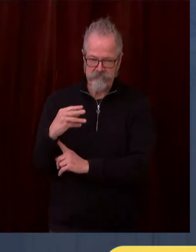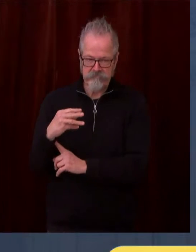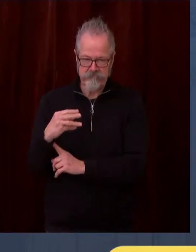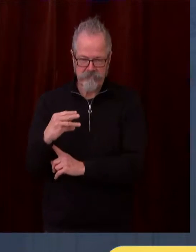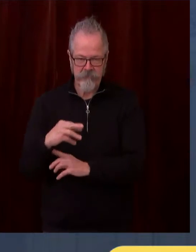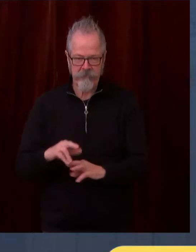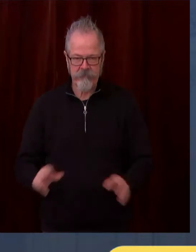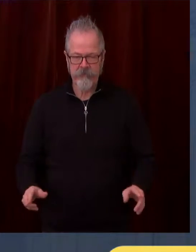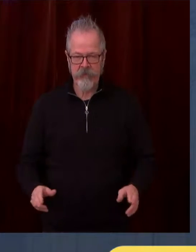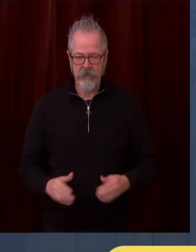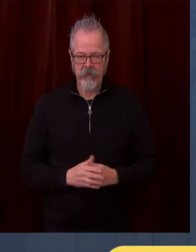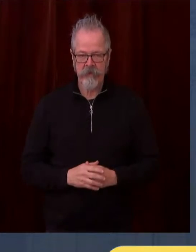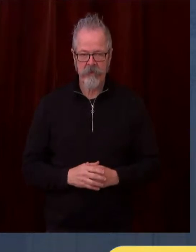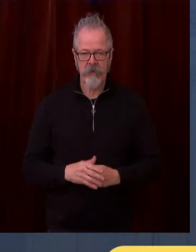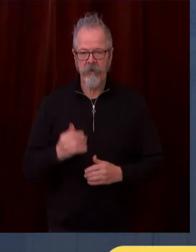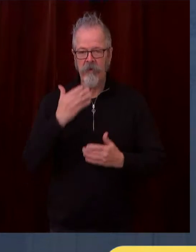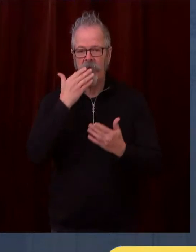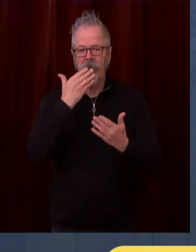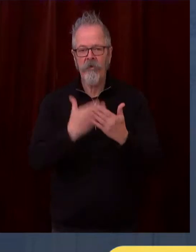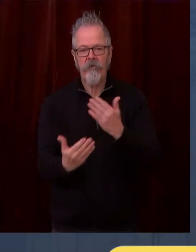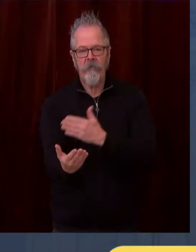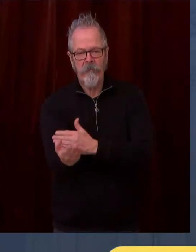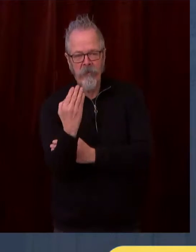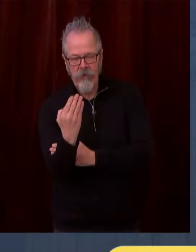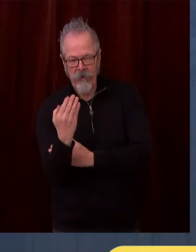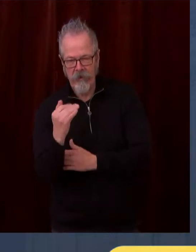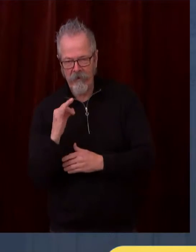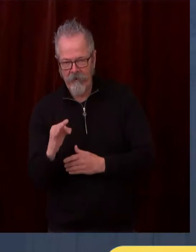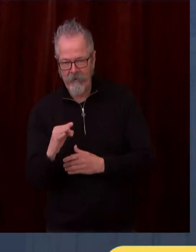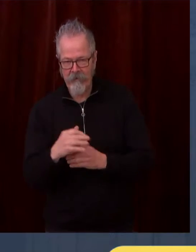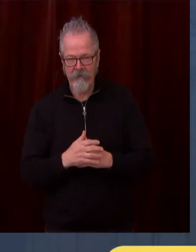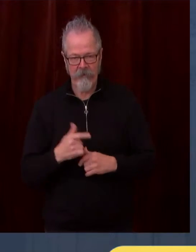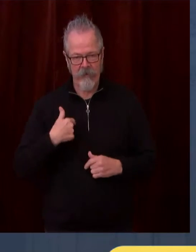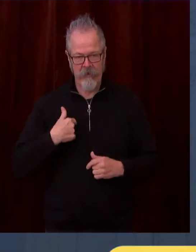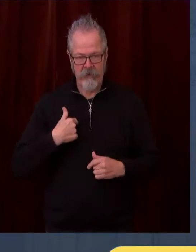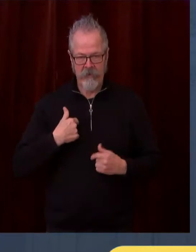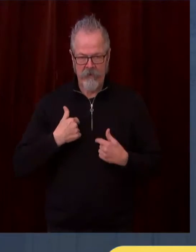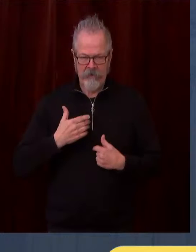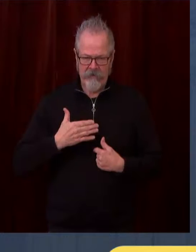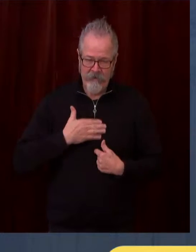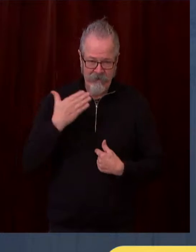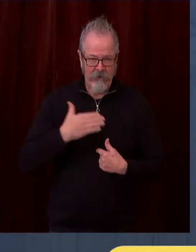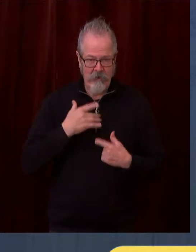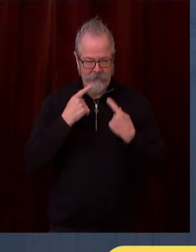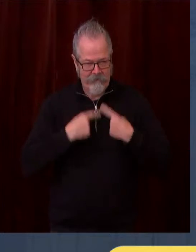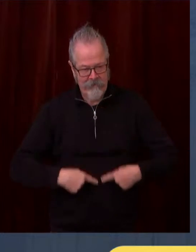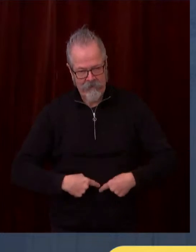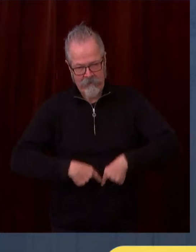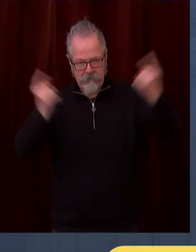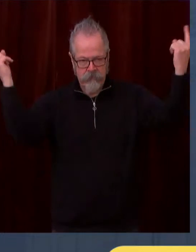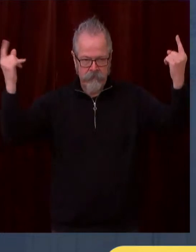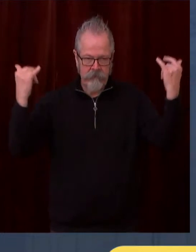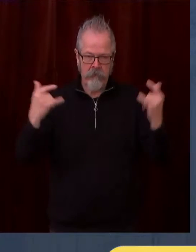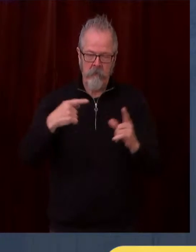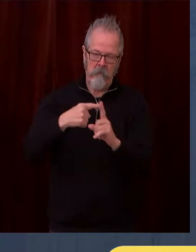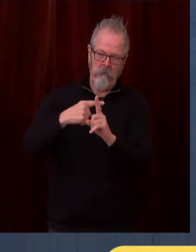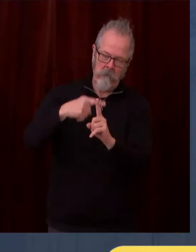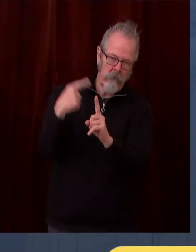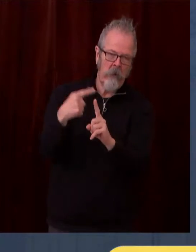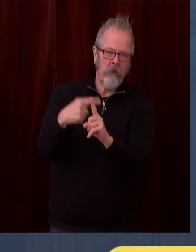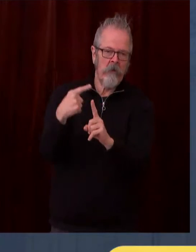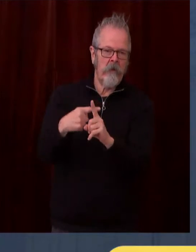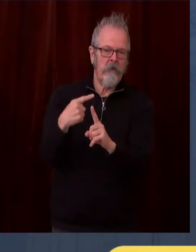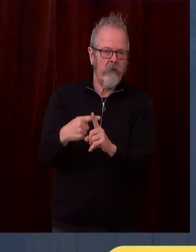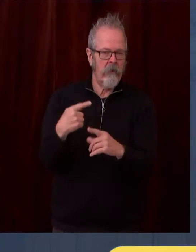All set? Good morning. I'm very happy to be delivering hopeful news and great news here this morning for the state of